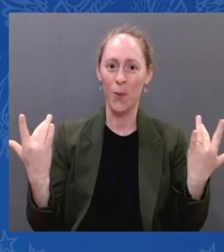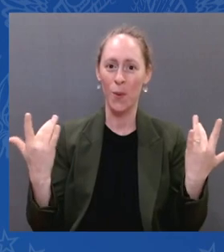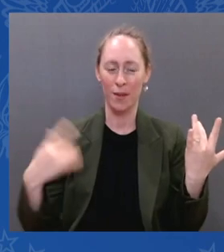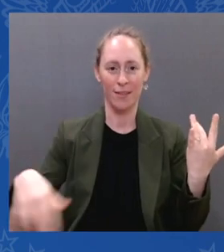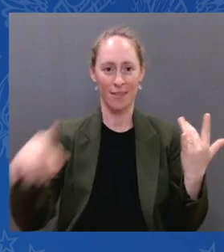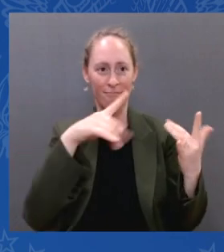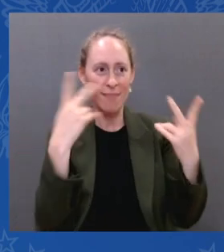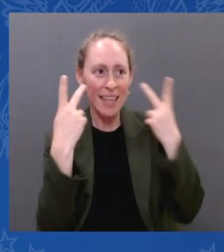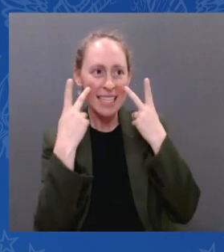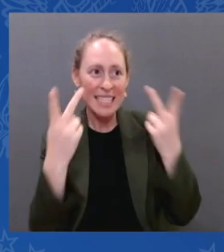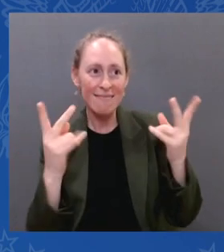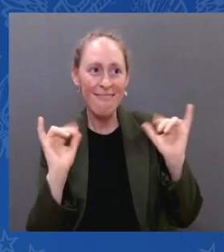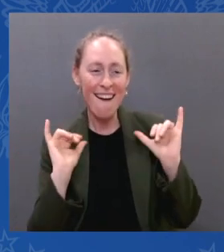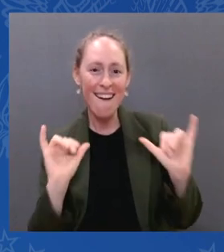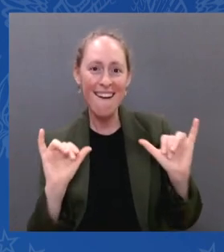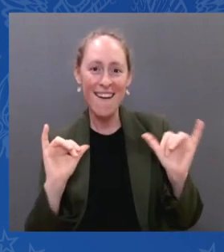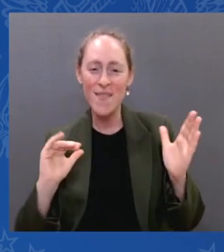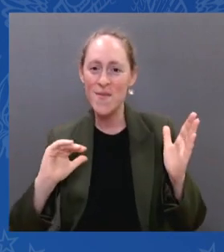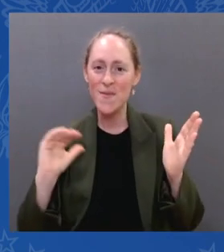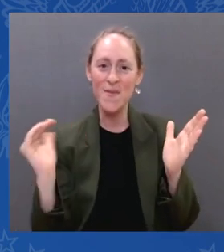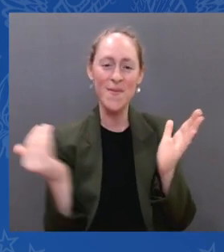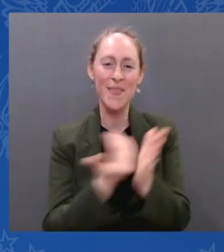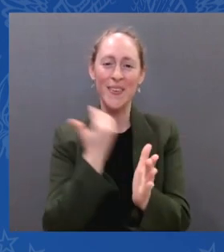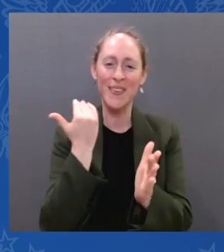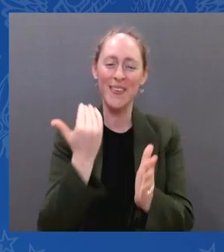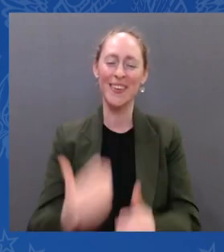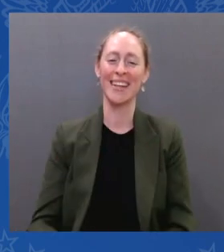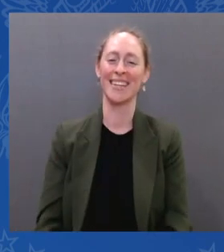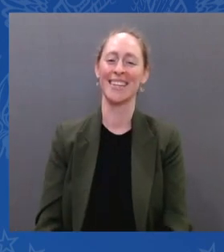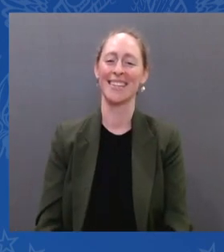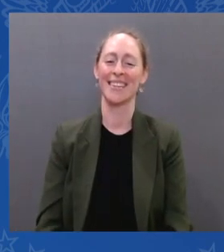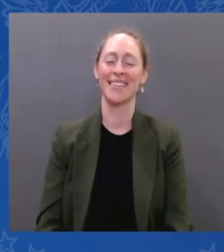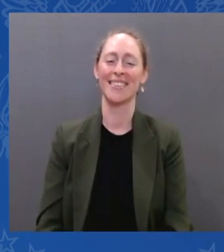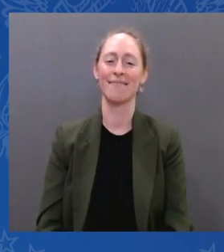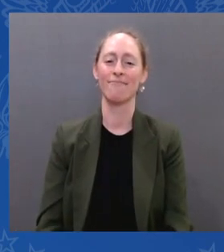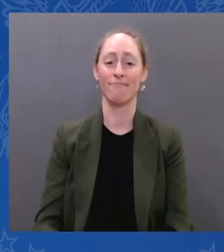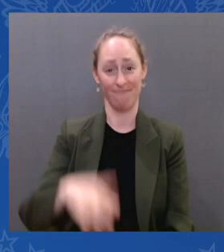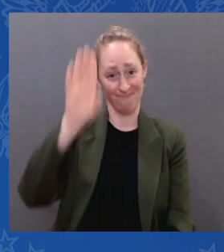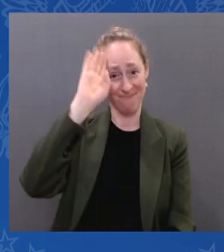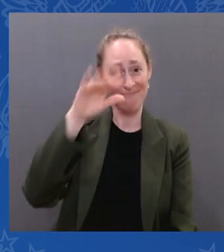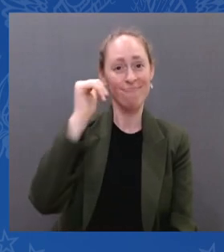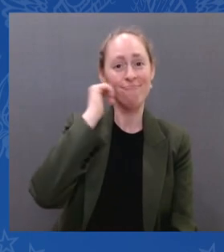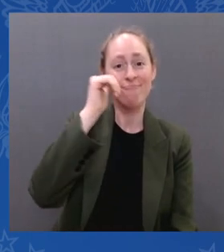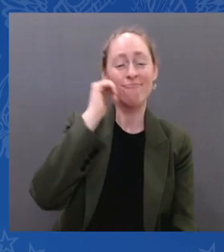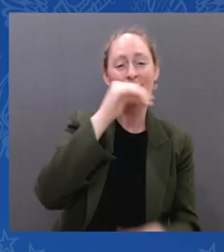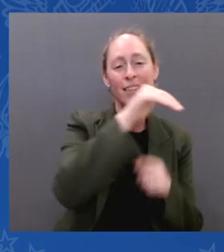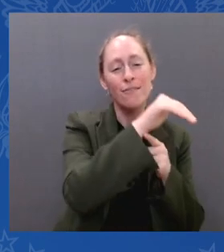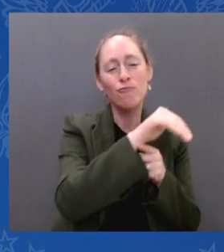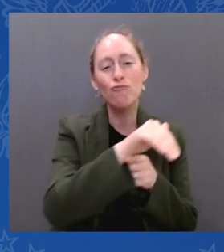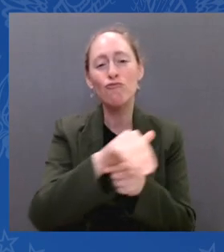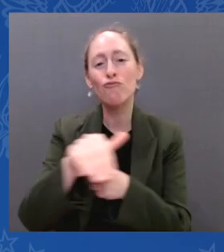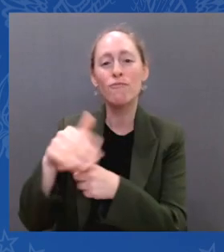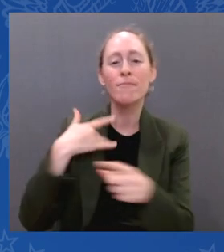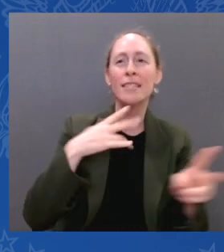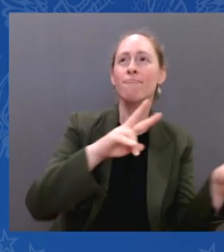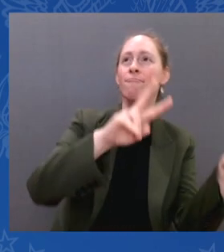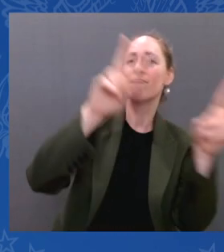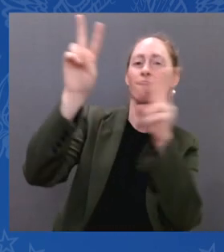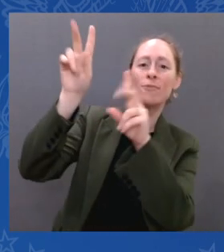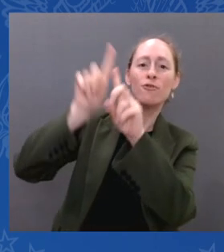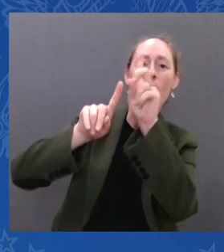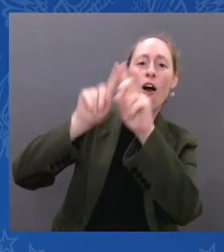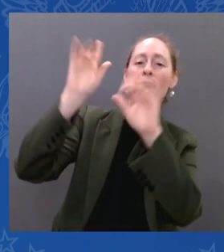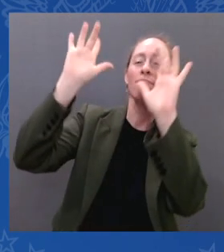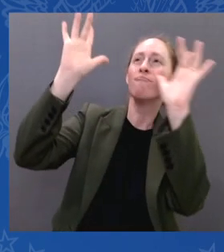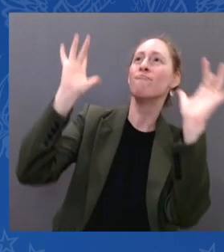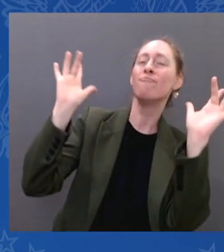sky with wonder. And thanks to dedicated people who have been working for decades in